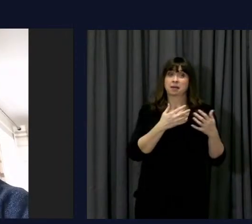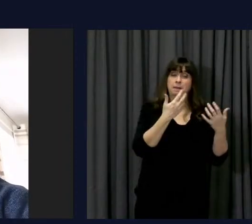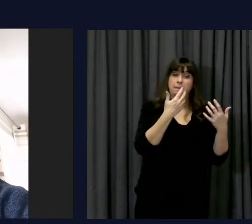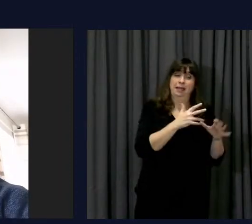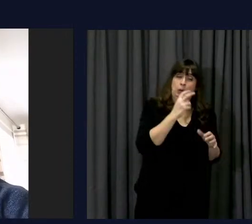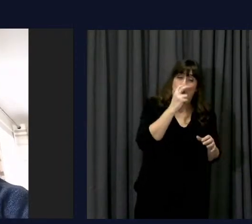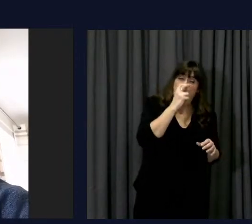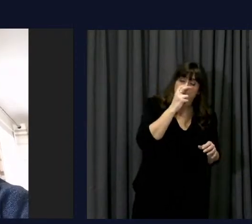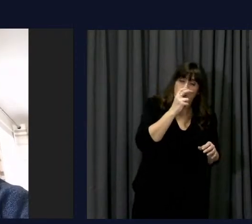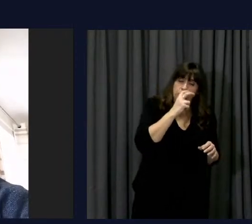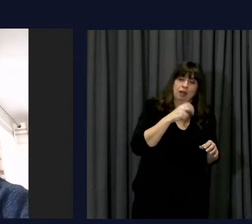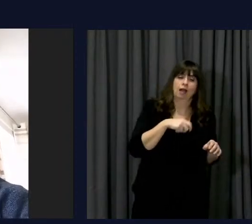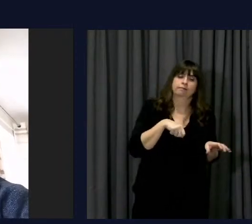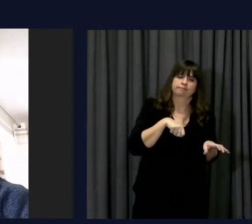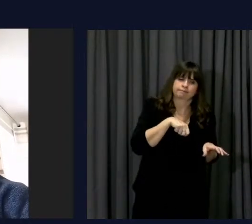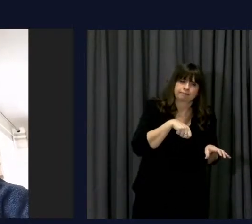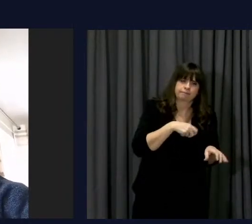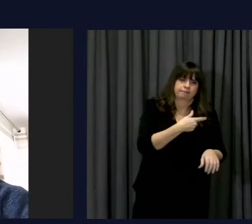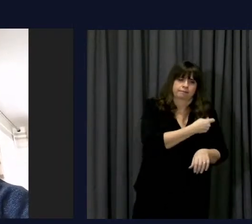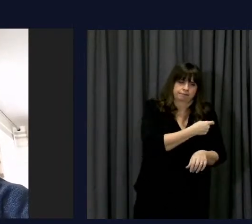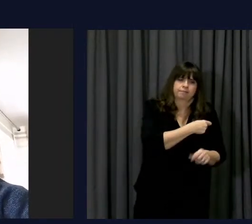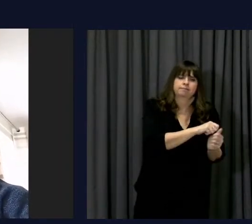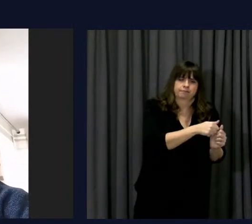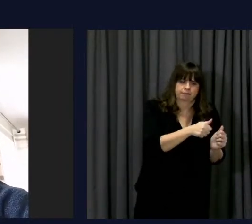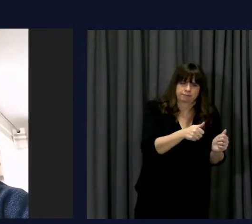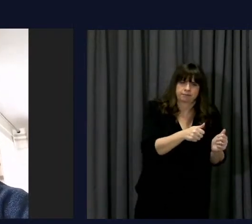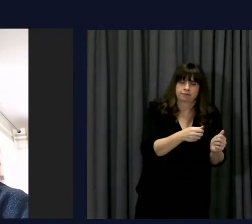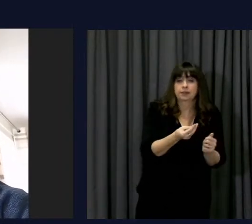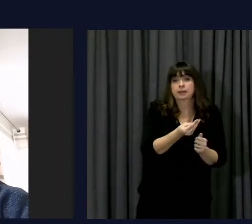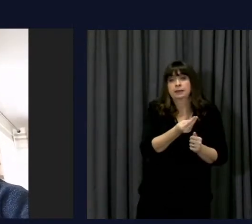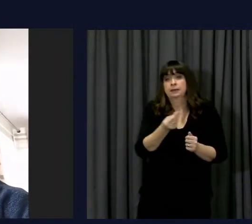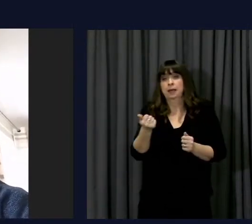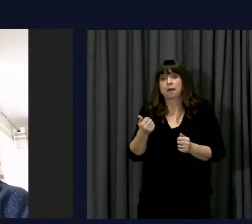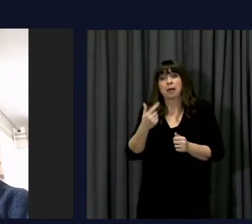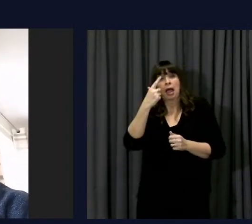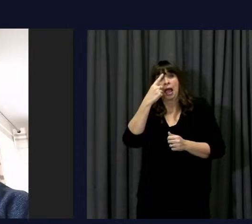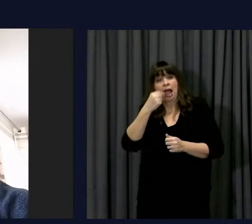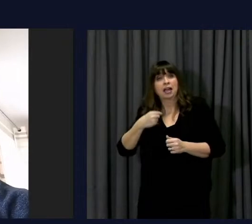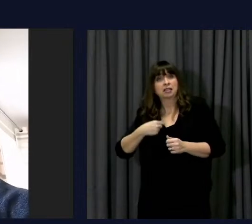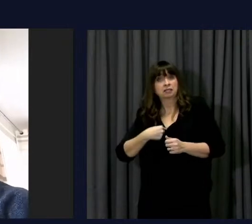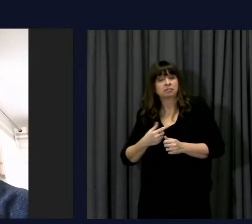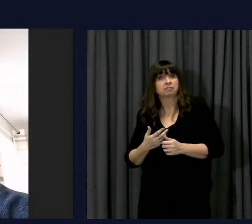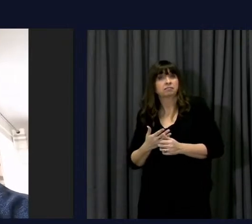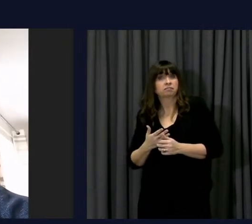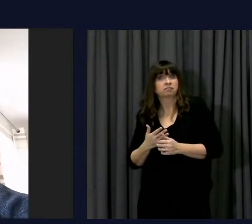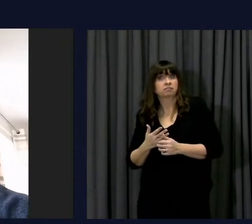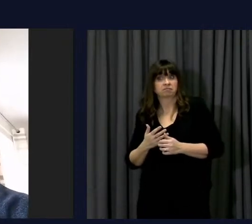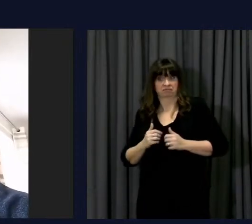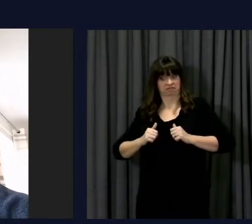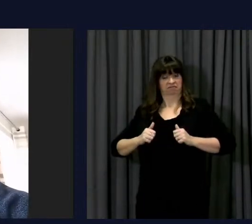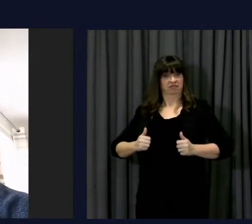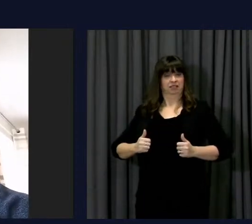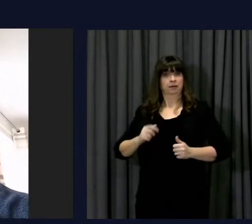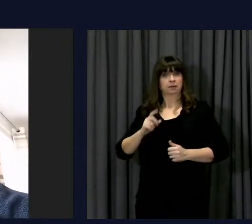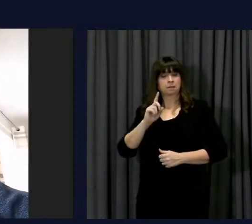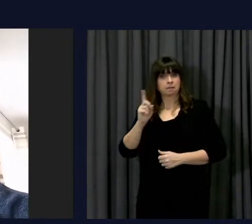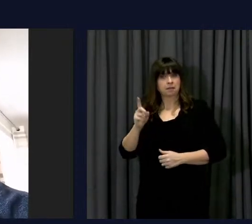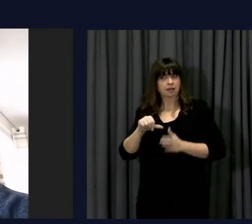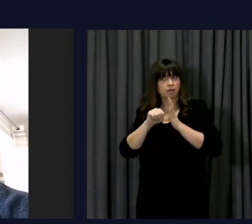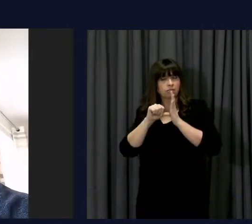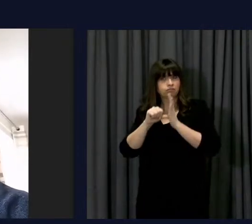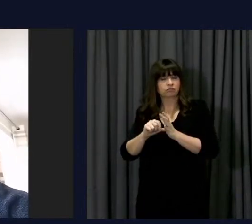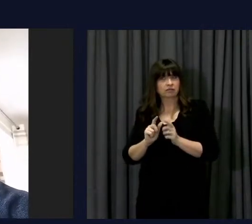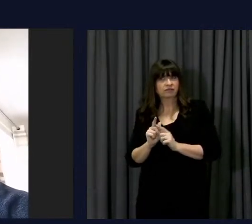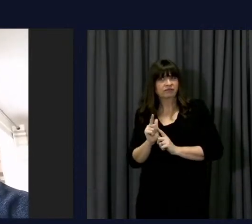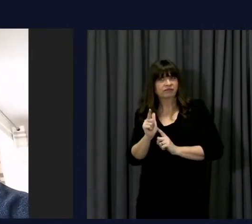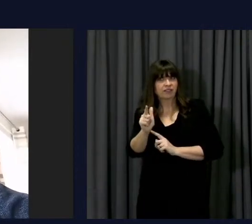expected to travel to mass vaccination centres, but don't drive or can't rely on a lift from somebody else. Here in Bedwas, for example, it's an hour and